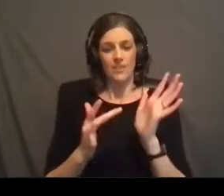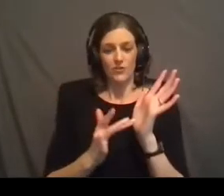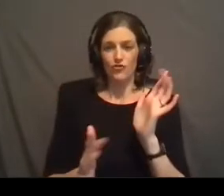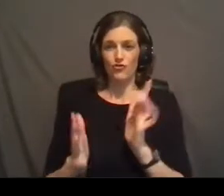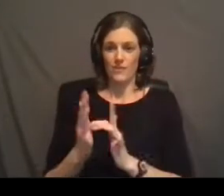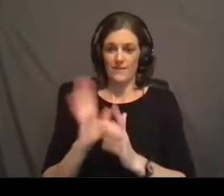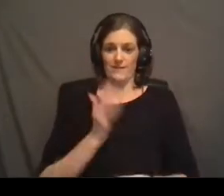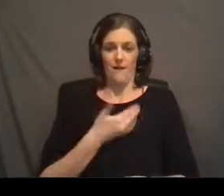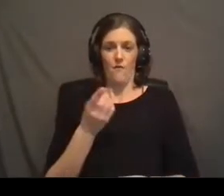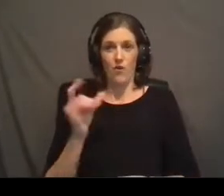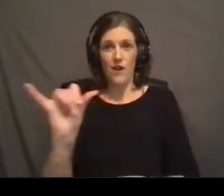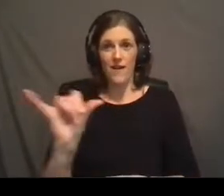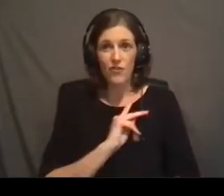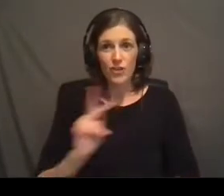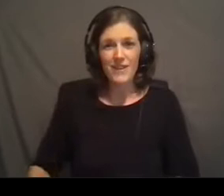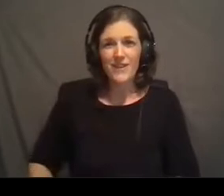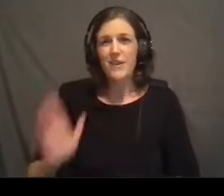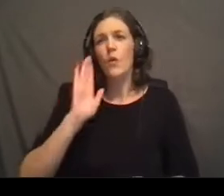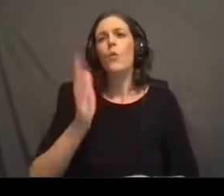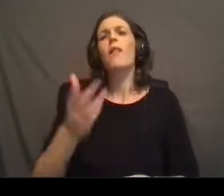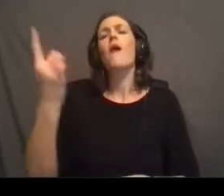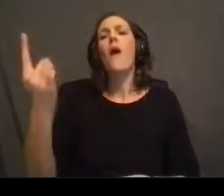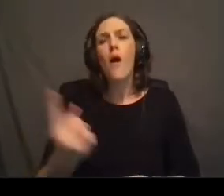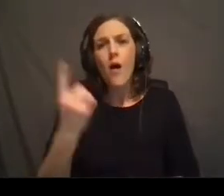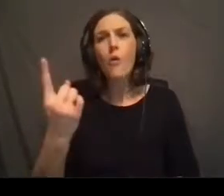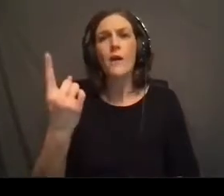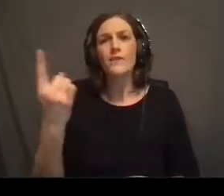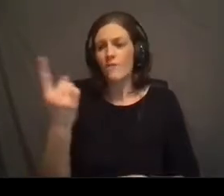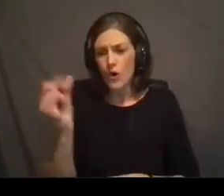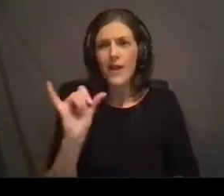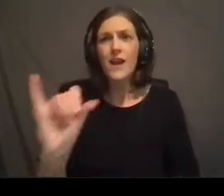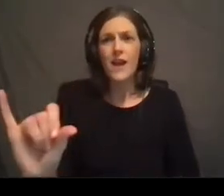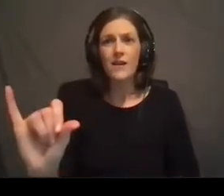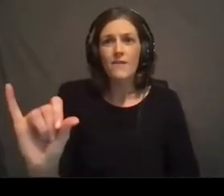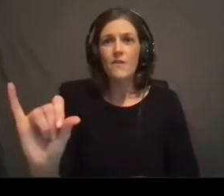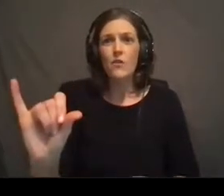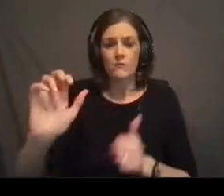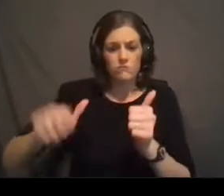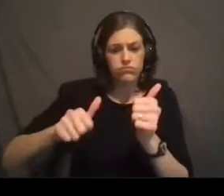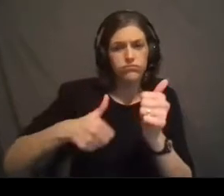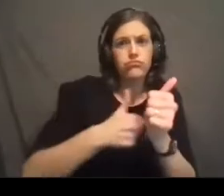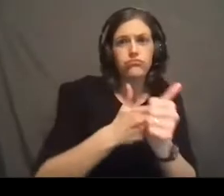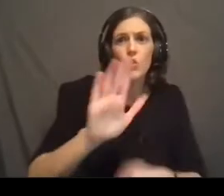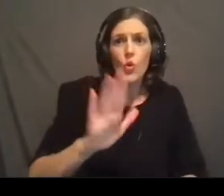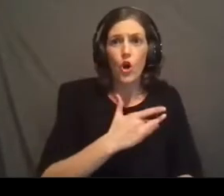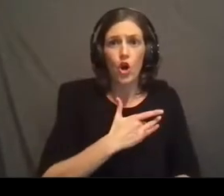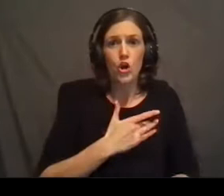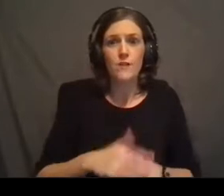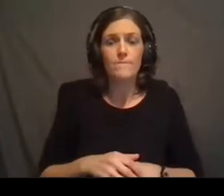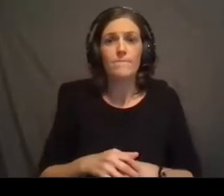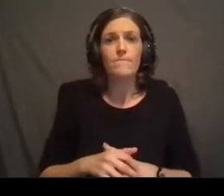our forever king, will always and forever be after your heart.